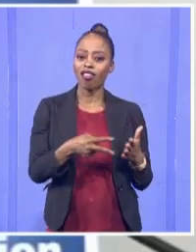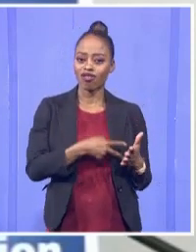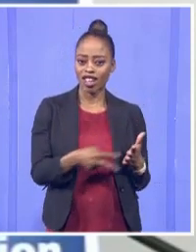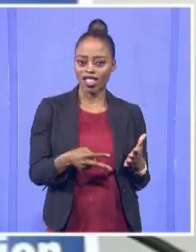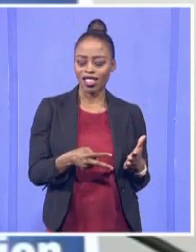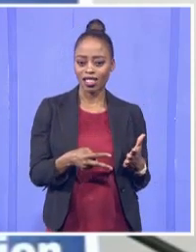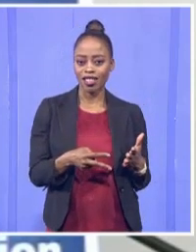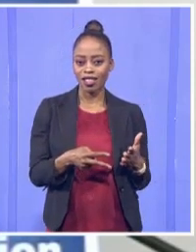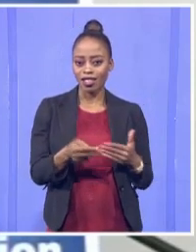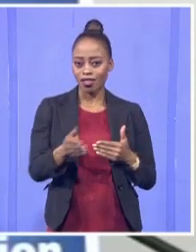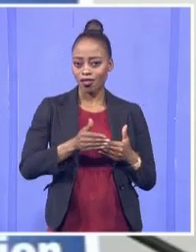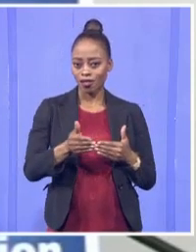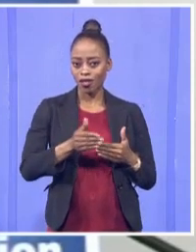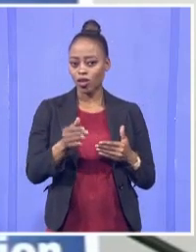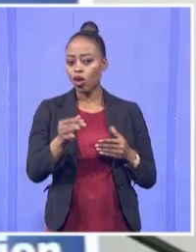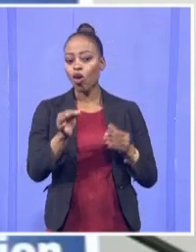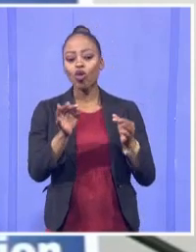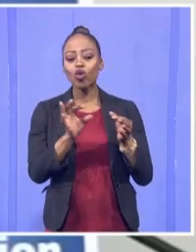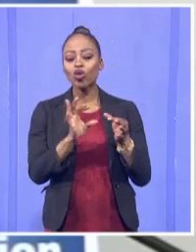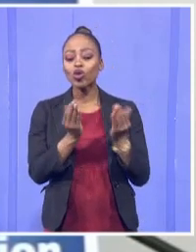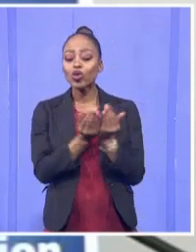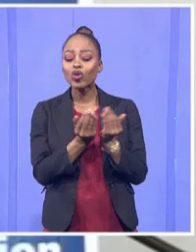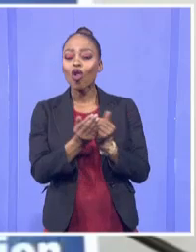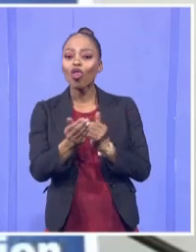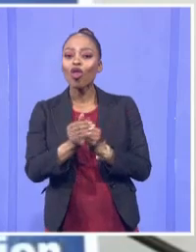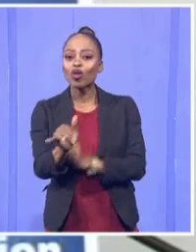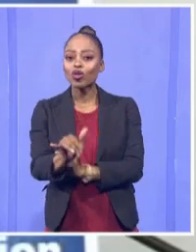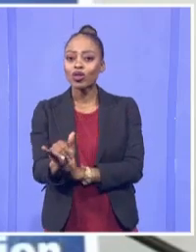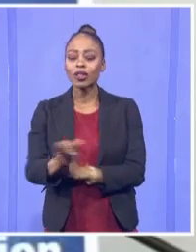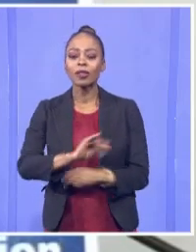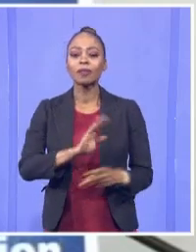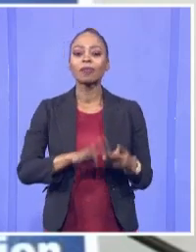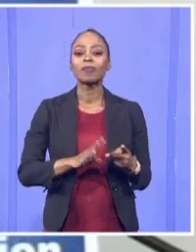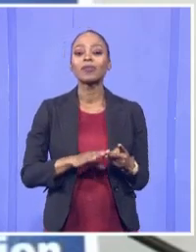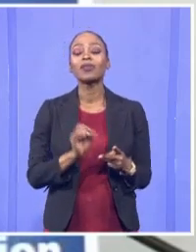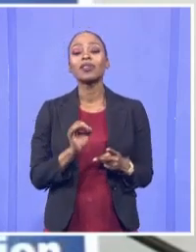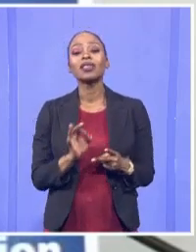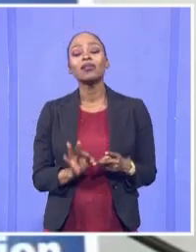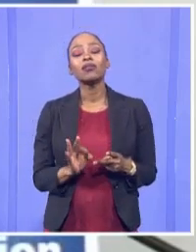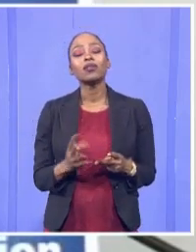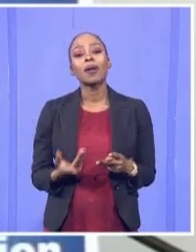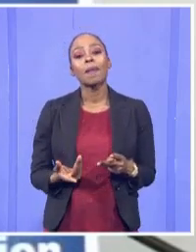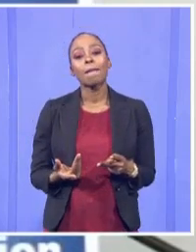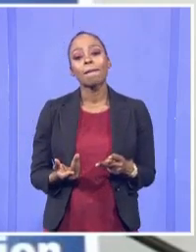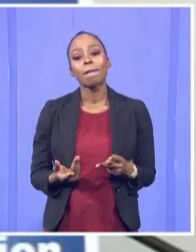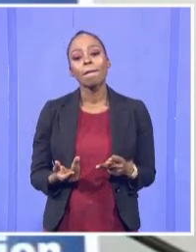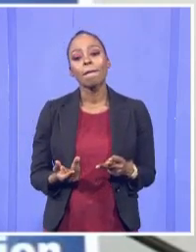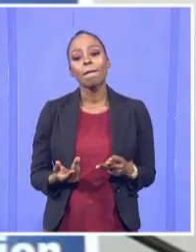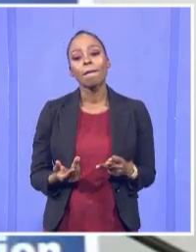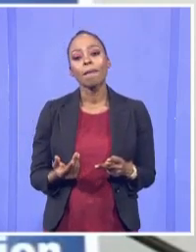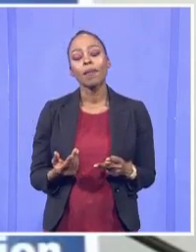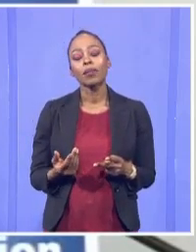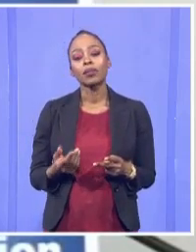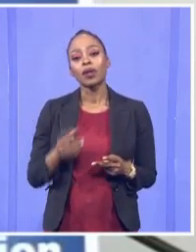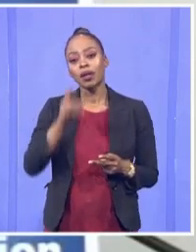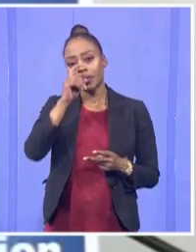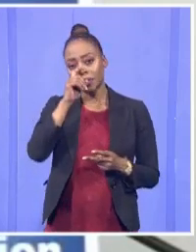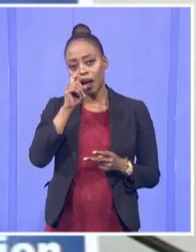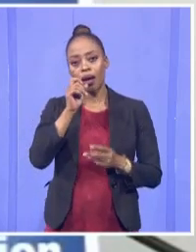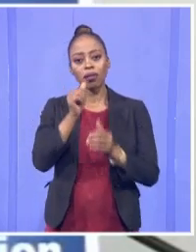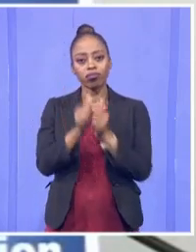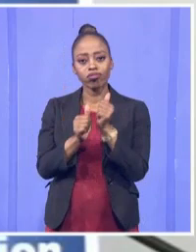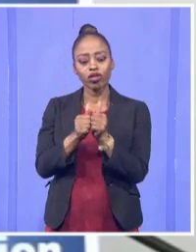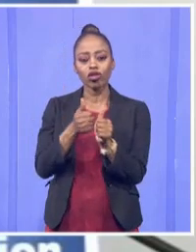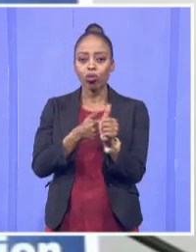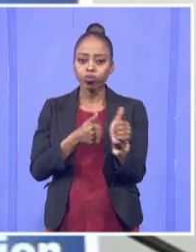school feeder zone. The second one, if we have a sibling in that particular